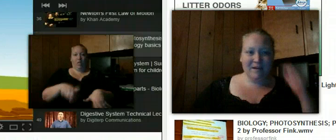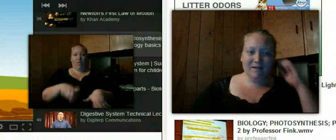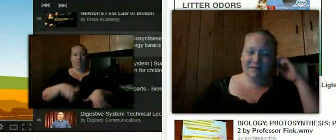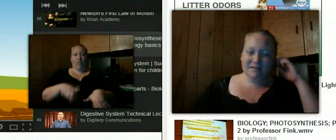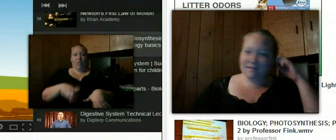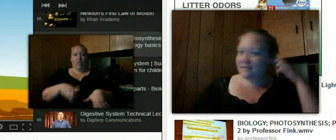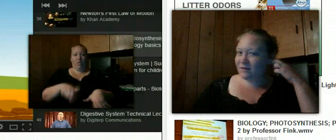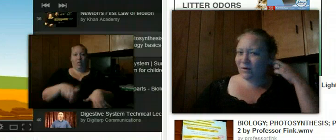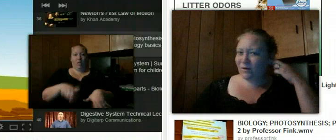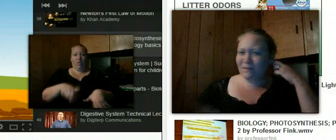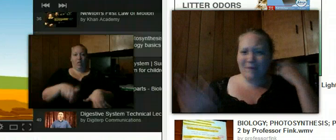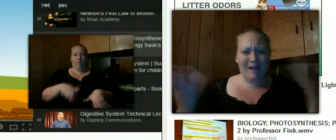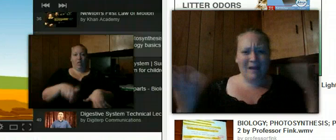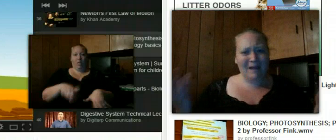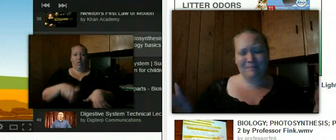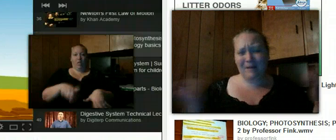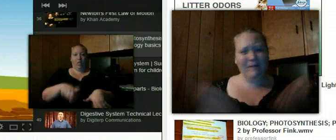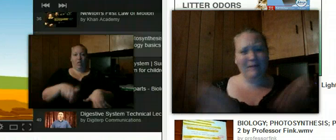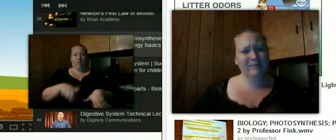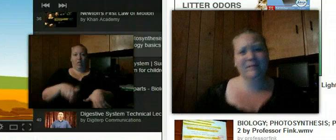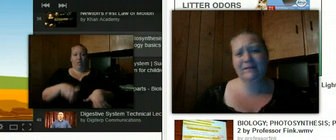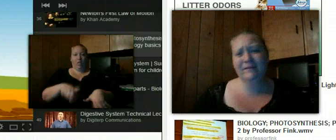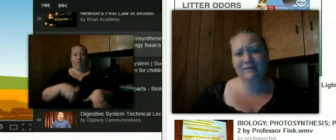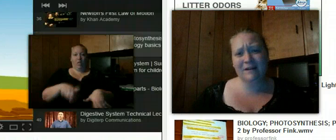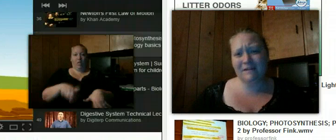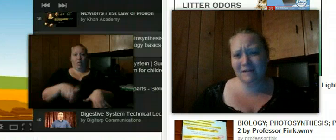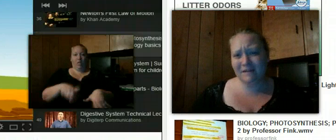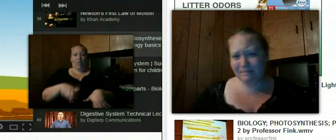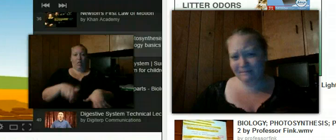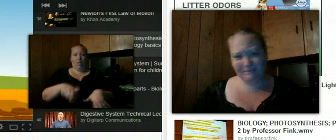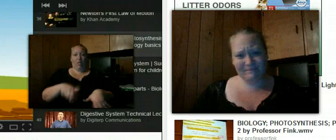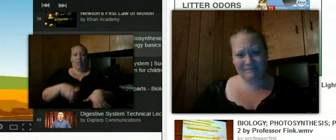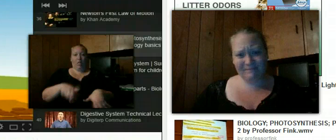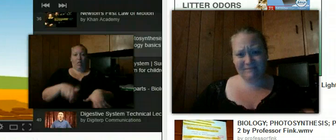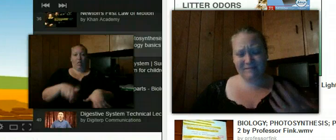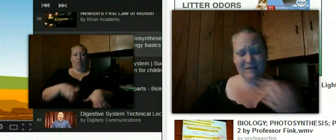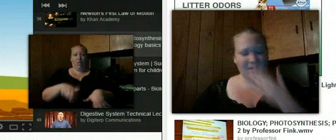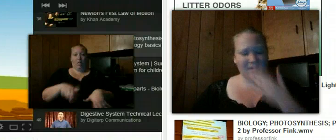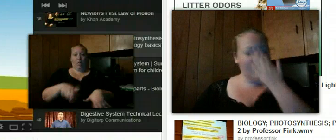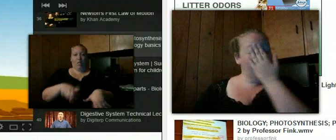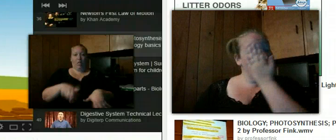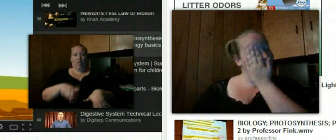few things, or I probably even got the